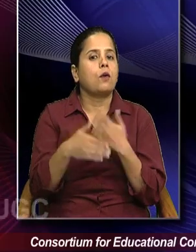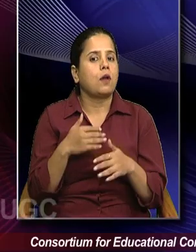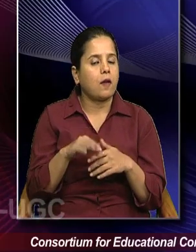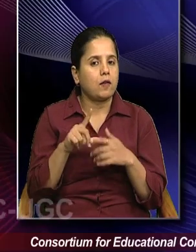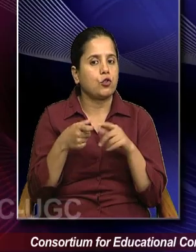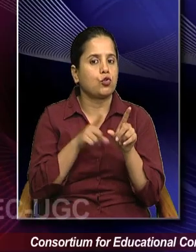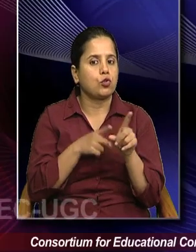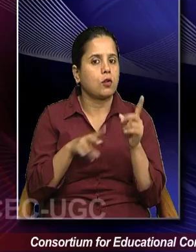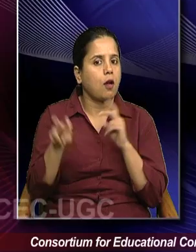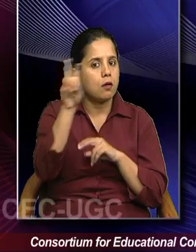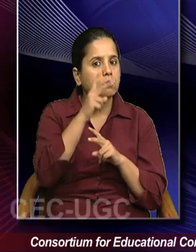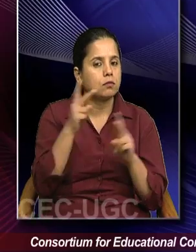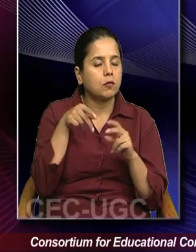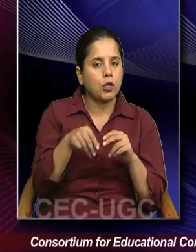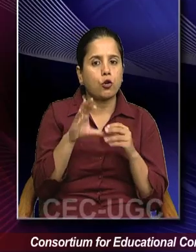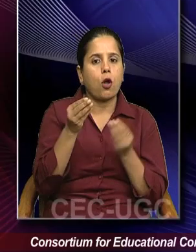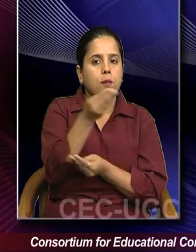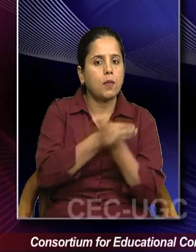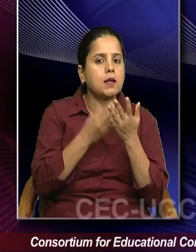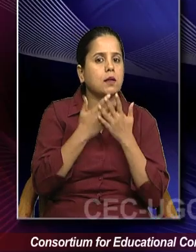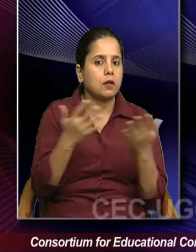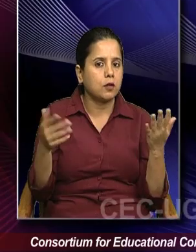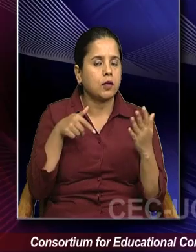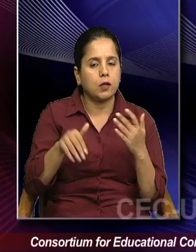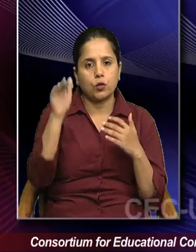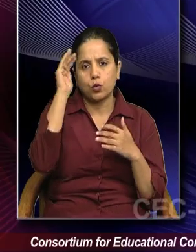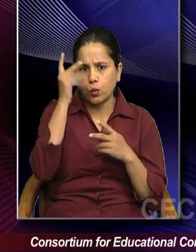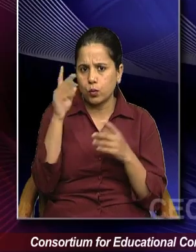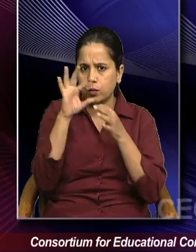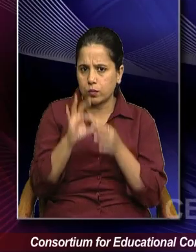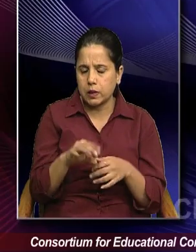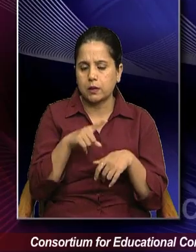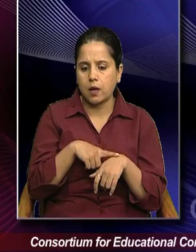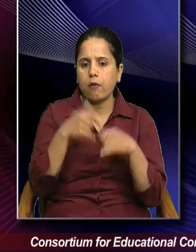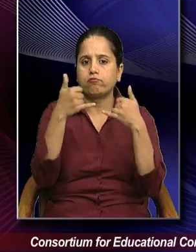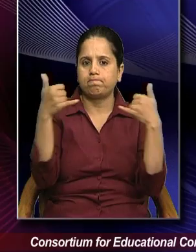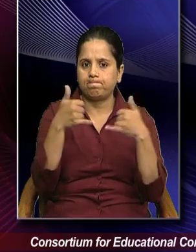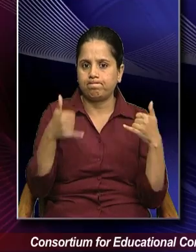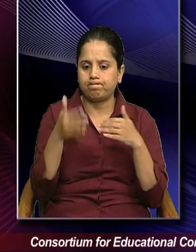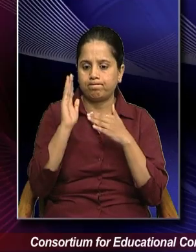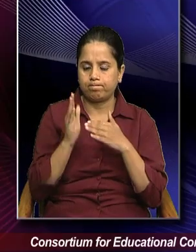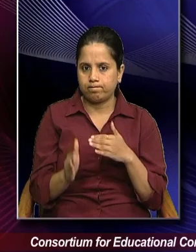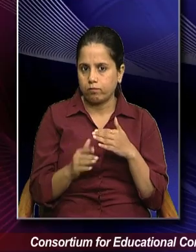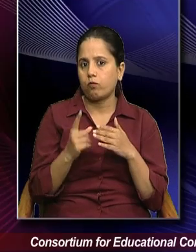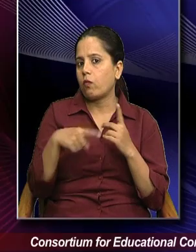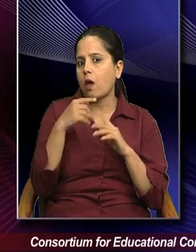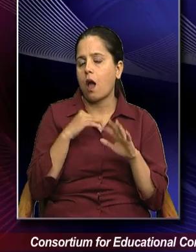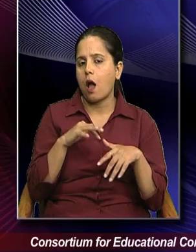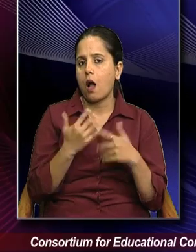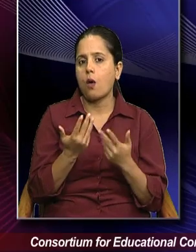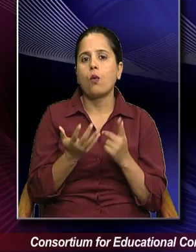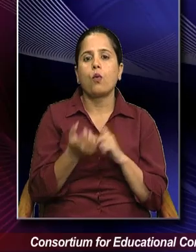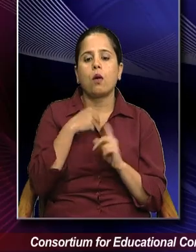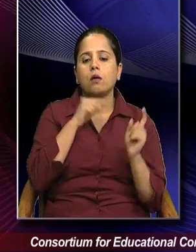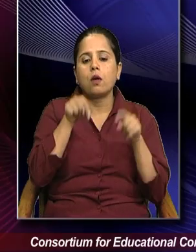of a discovery into commercial product or news company. Timeline piece, the how we got